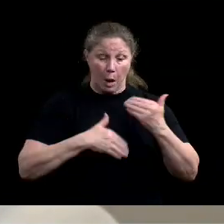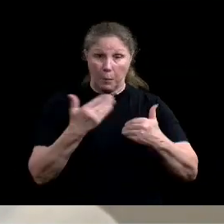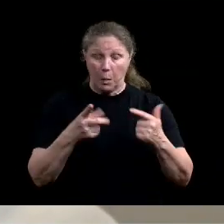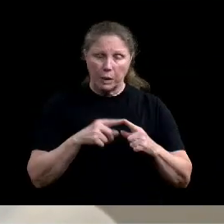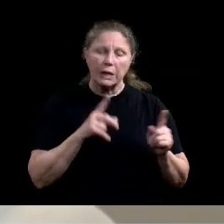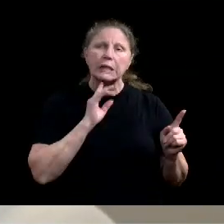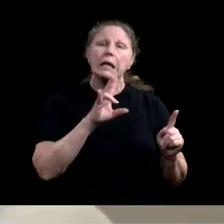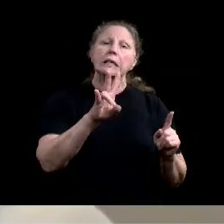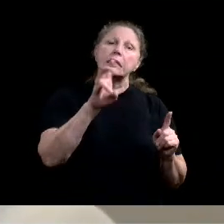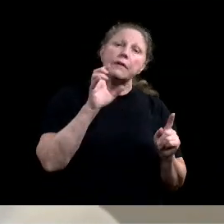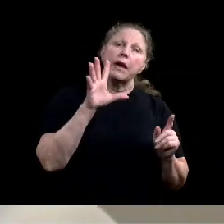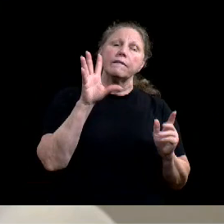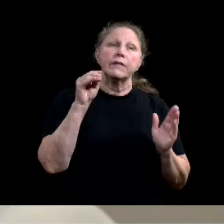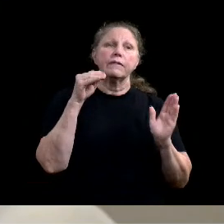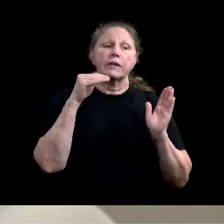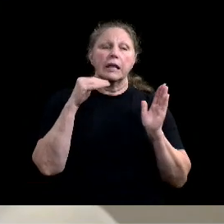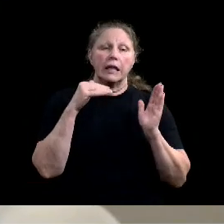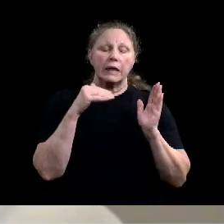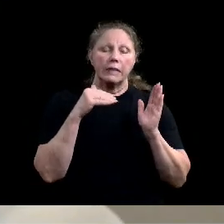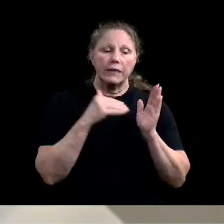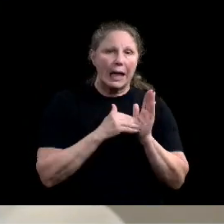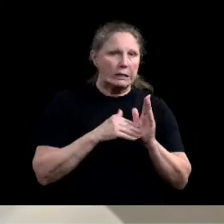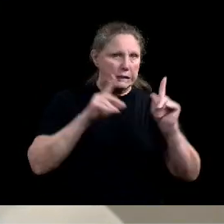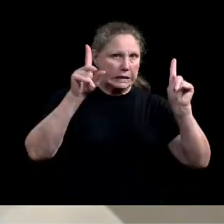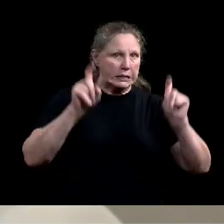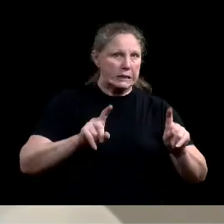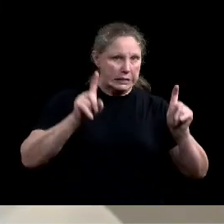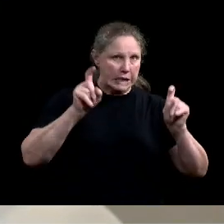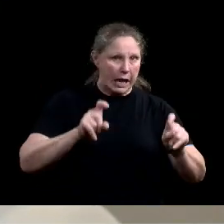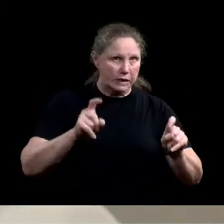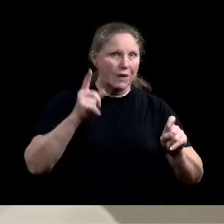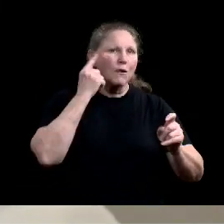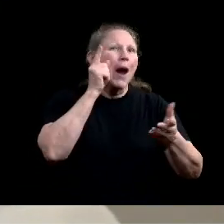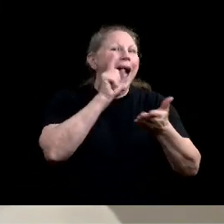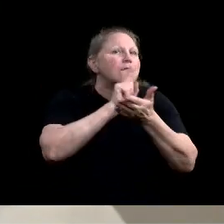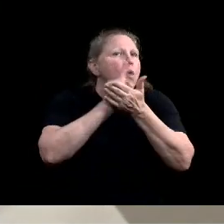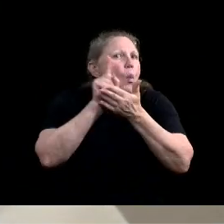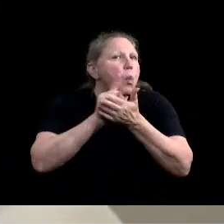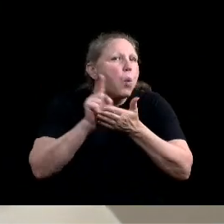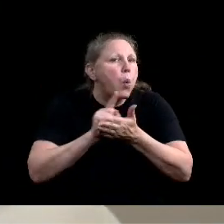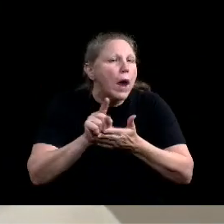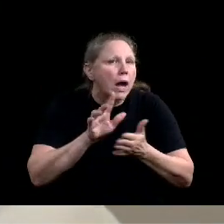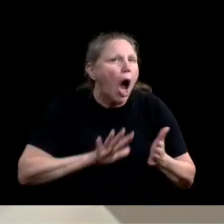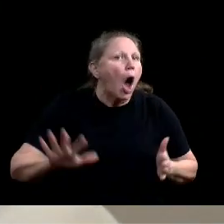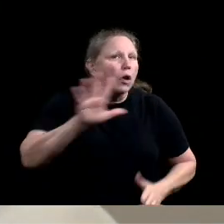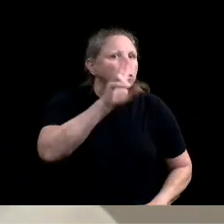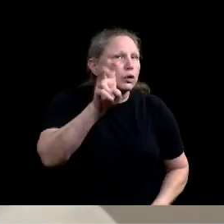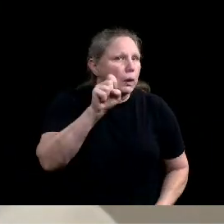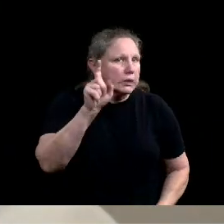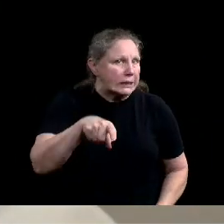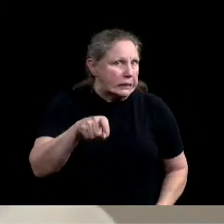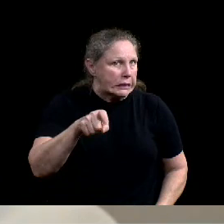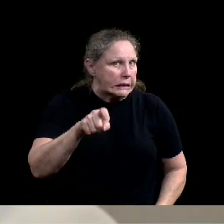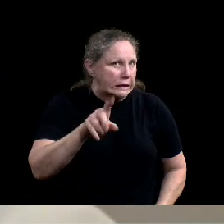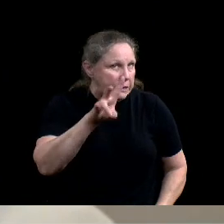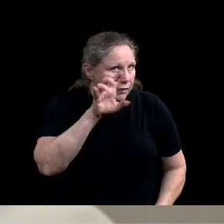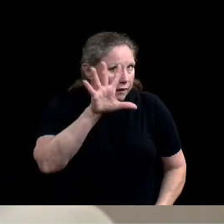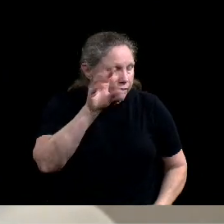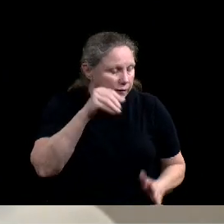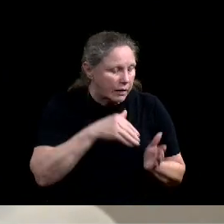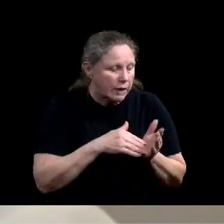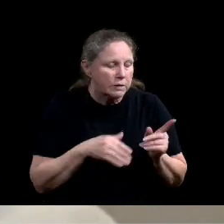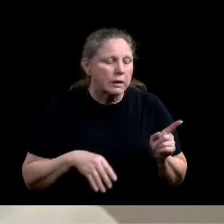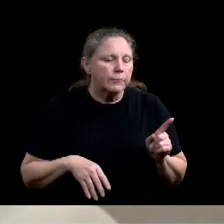to occur each week in the United States. So proportionally, that would be about 86 tests per